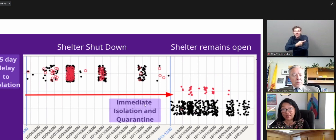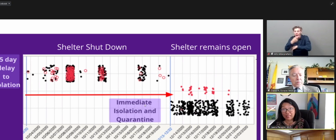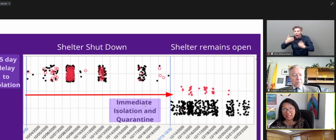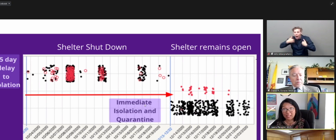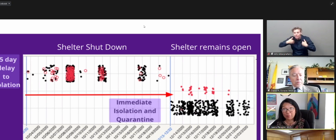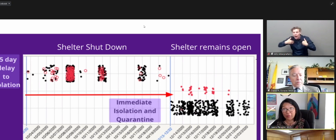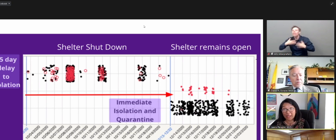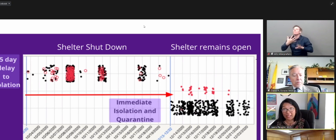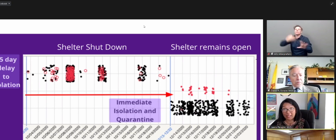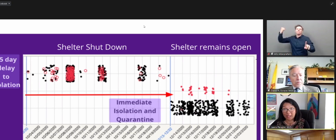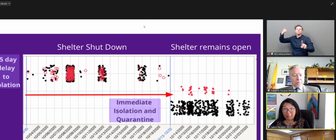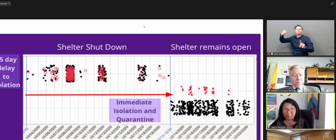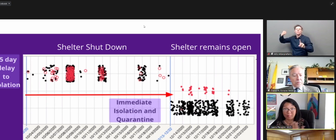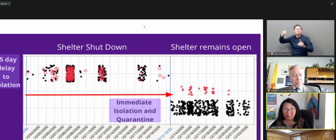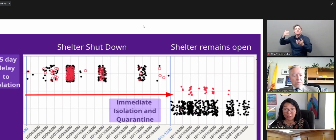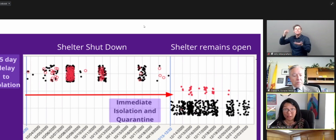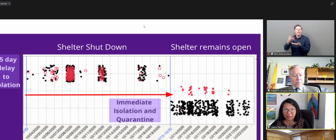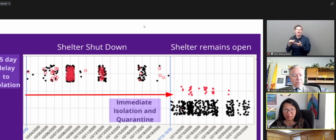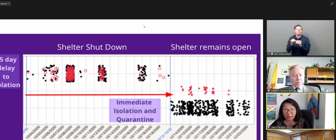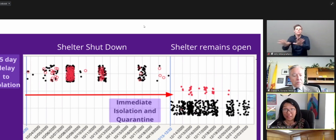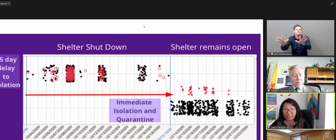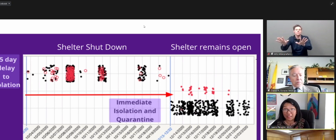wouldn't spread,